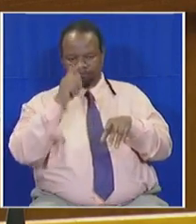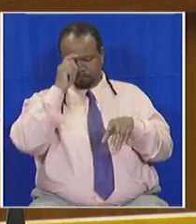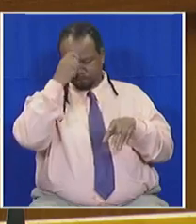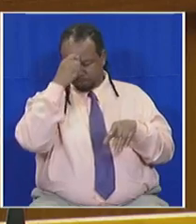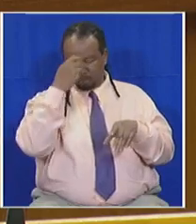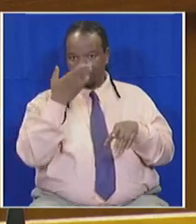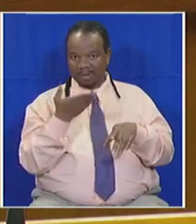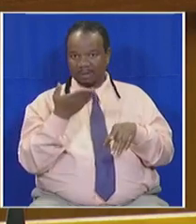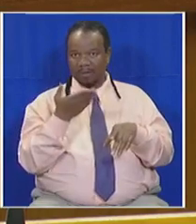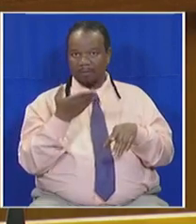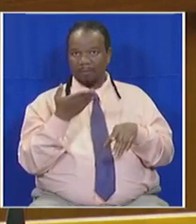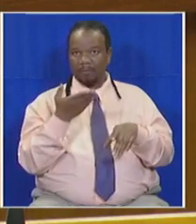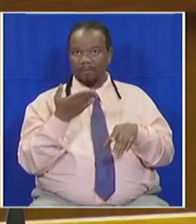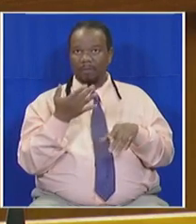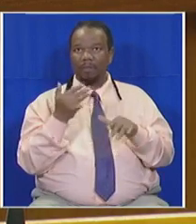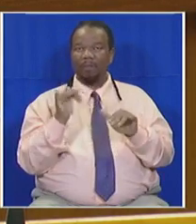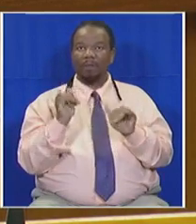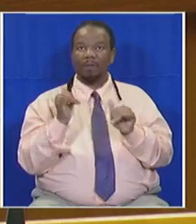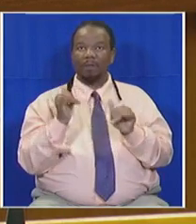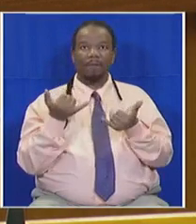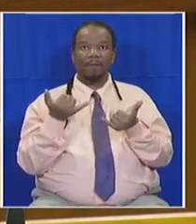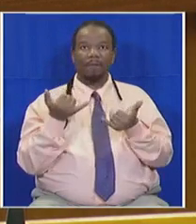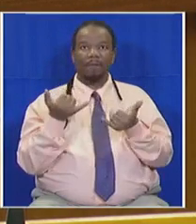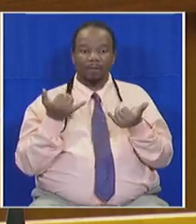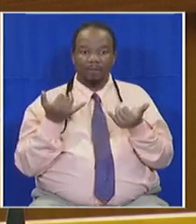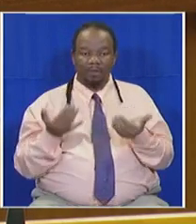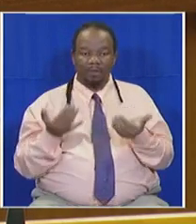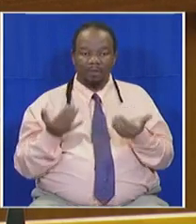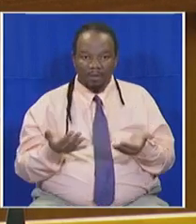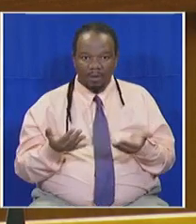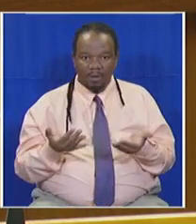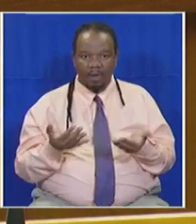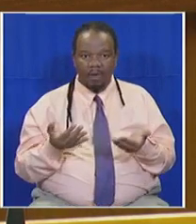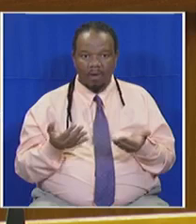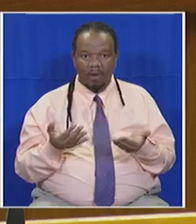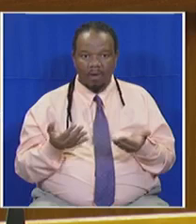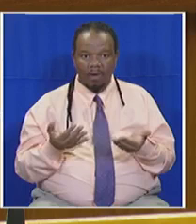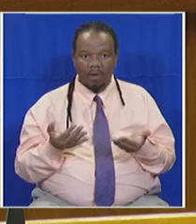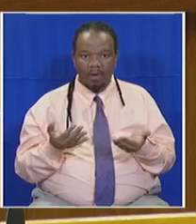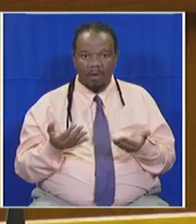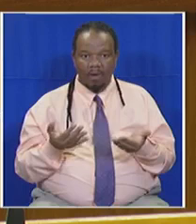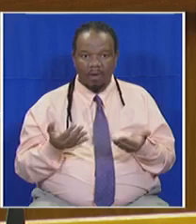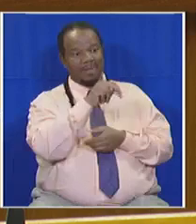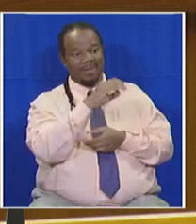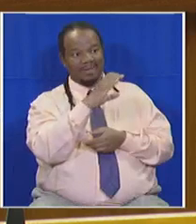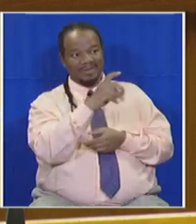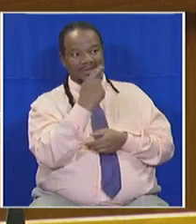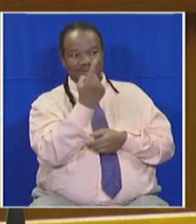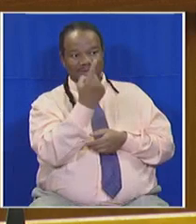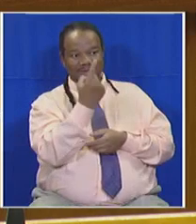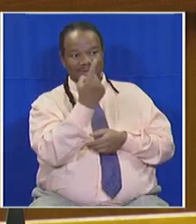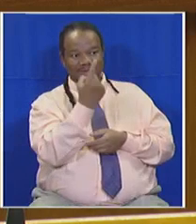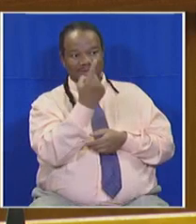now begun to rise in the ANC itself. That is why you